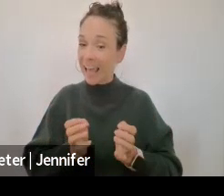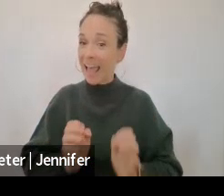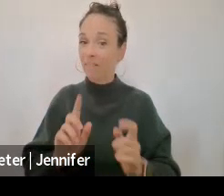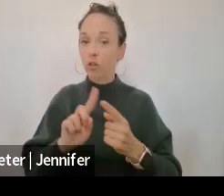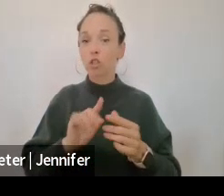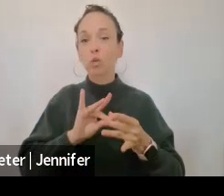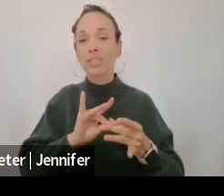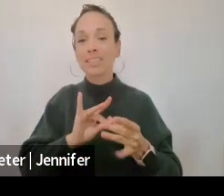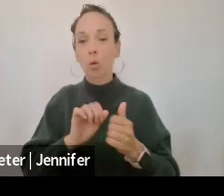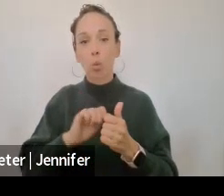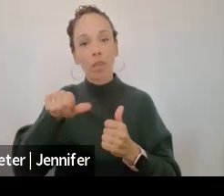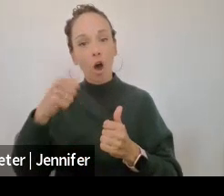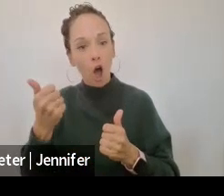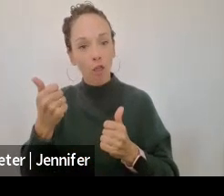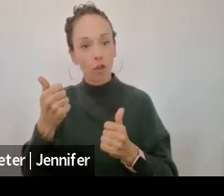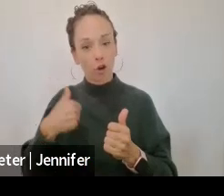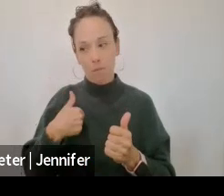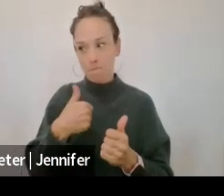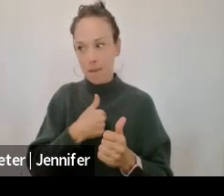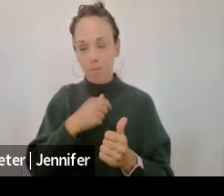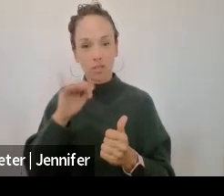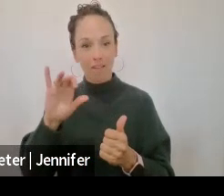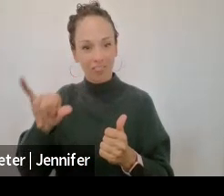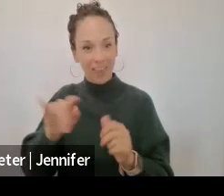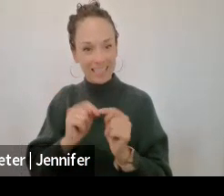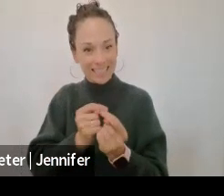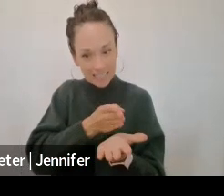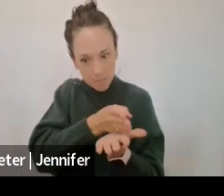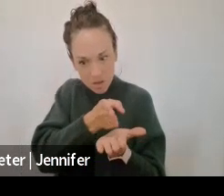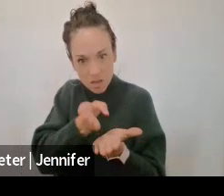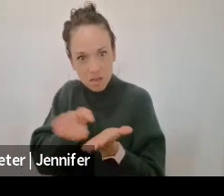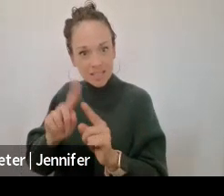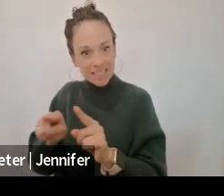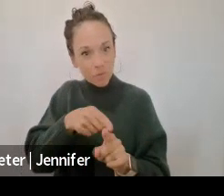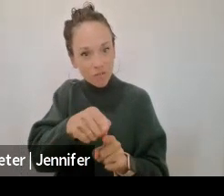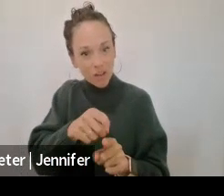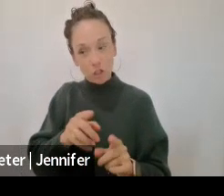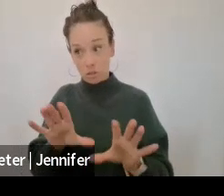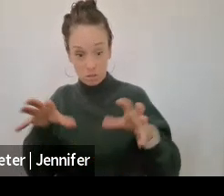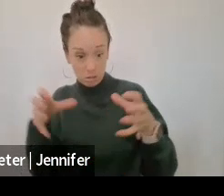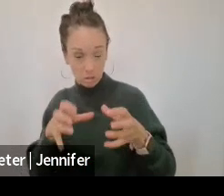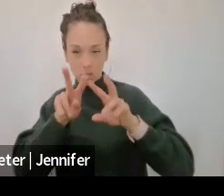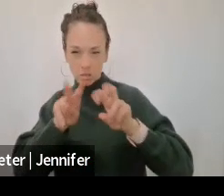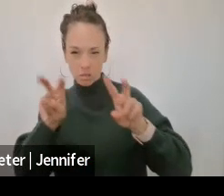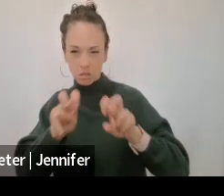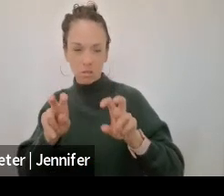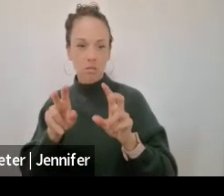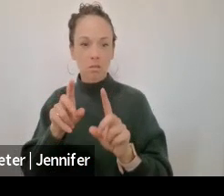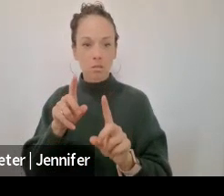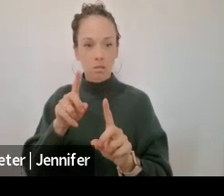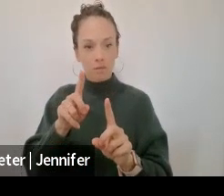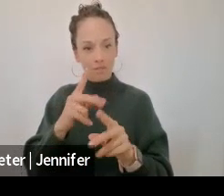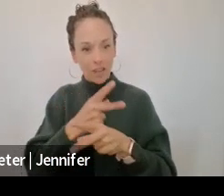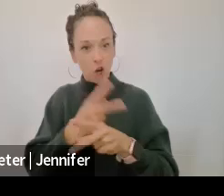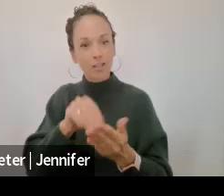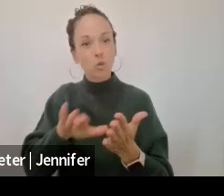members of the interdisciplinary team to conduct assessments and determine student needs for services. This,